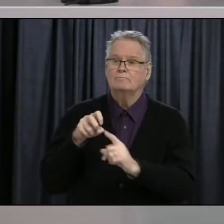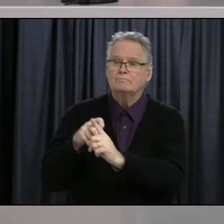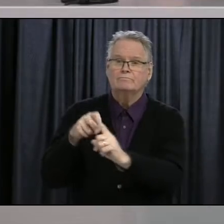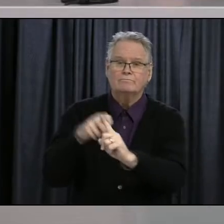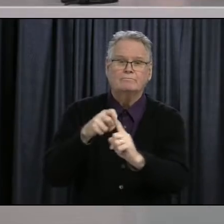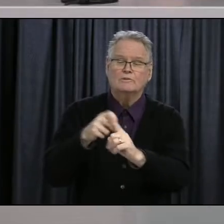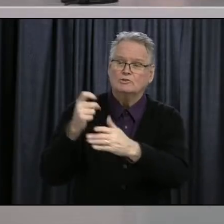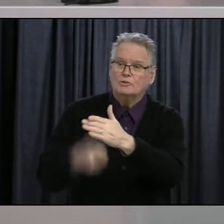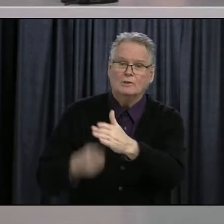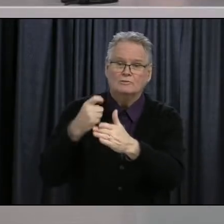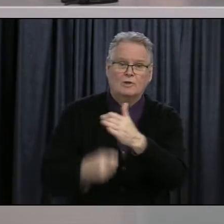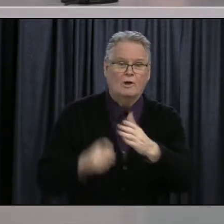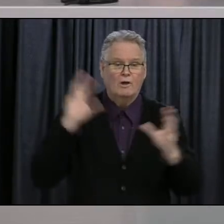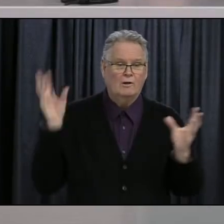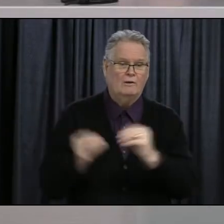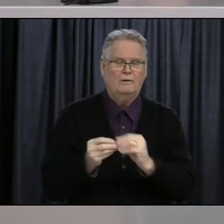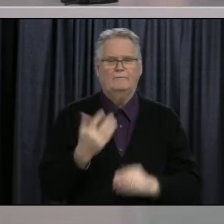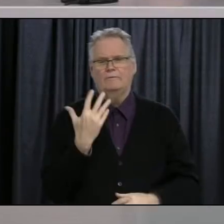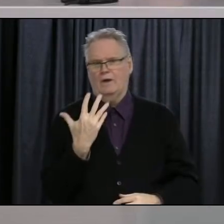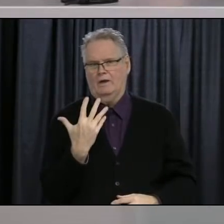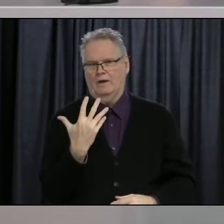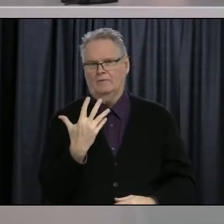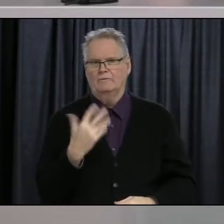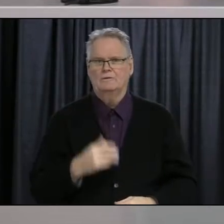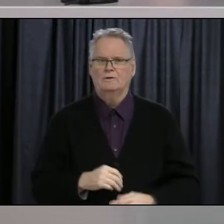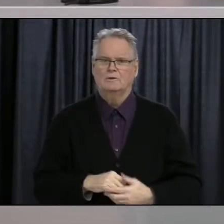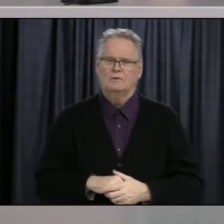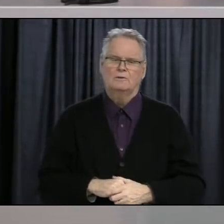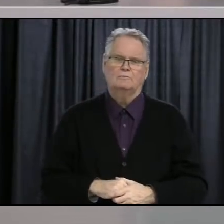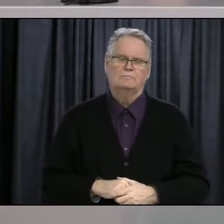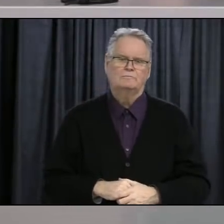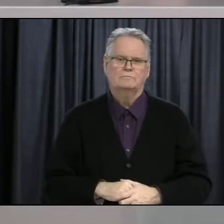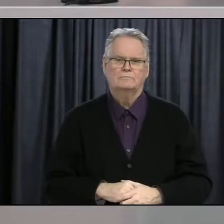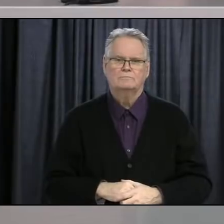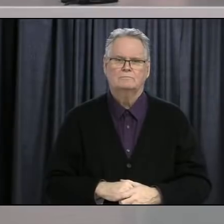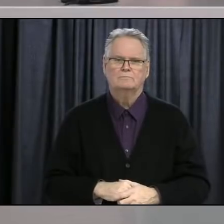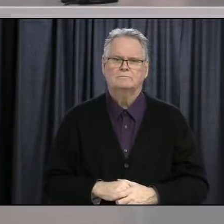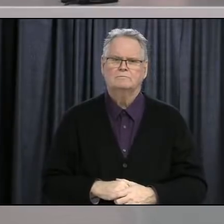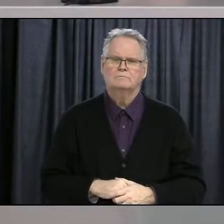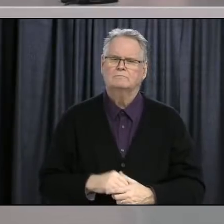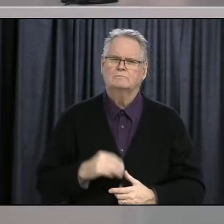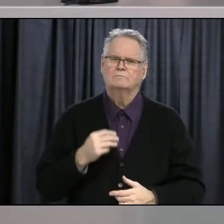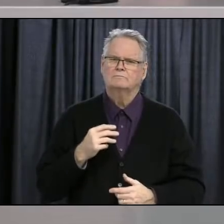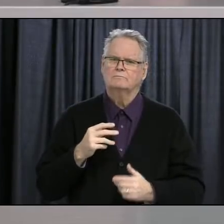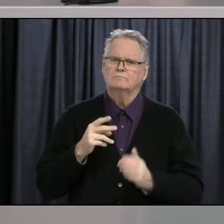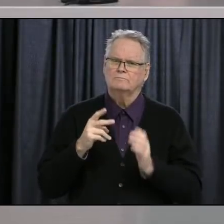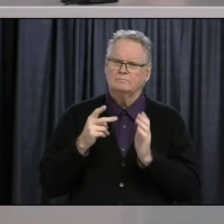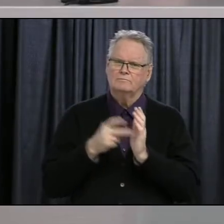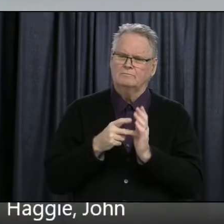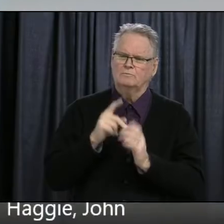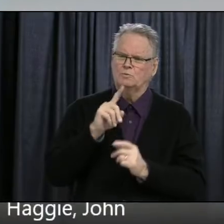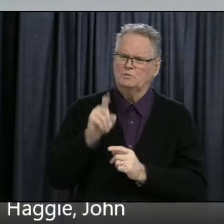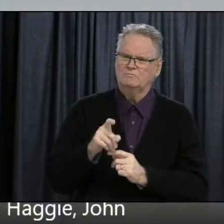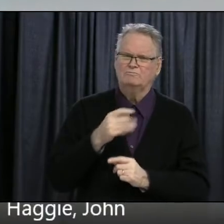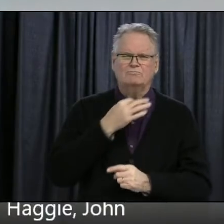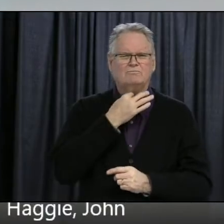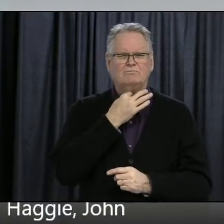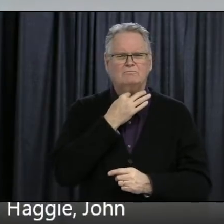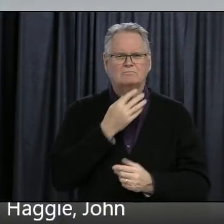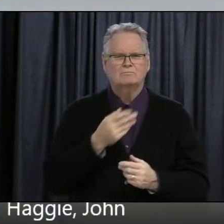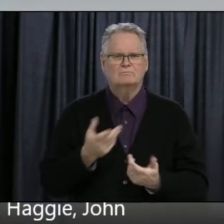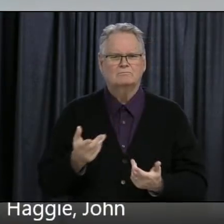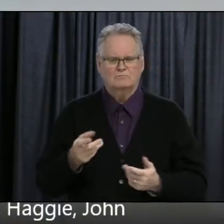called? Like, is it public endangerment? Is it, like, what do you call that fine or that charge? Well,